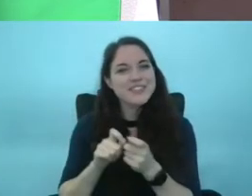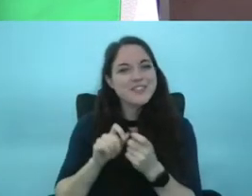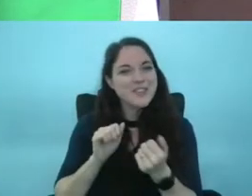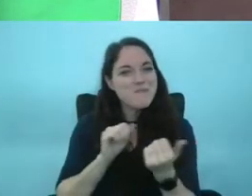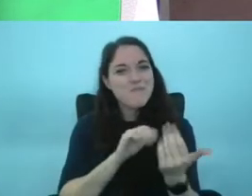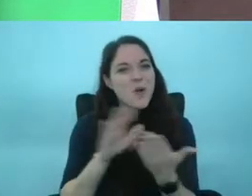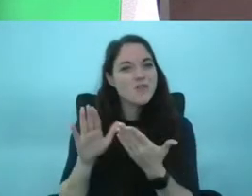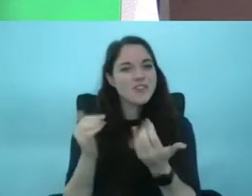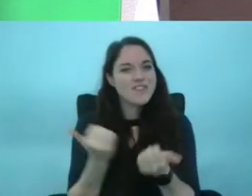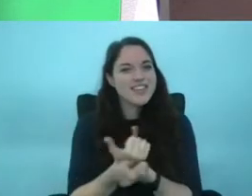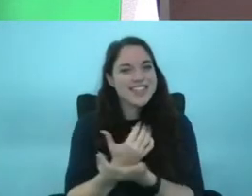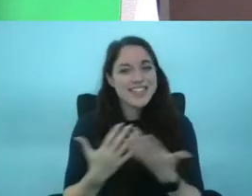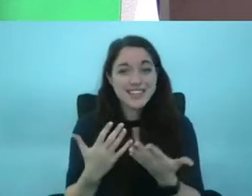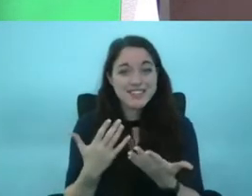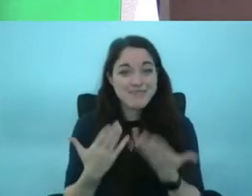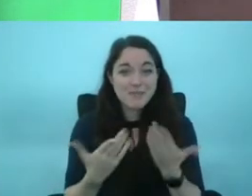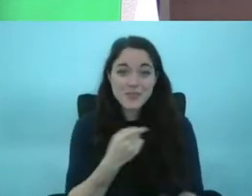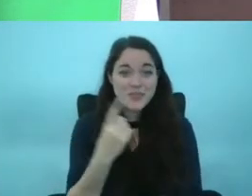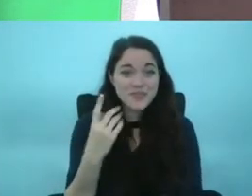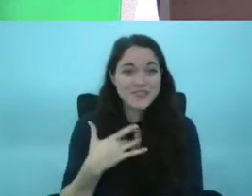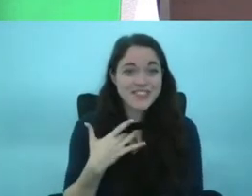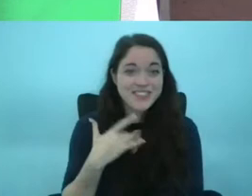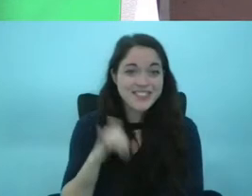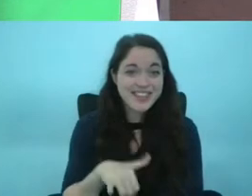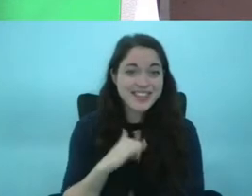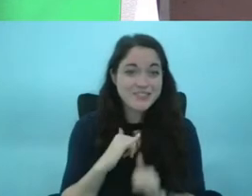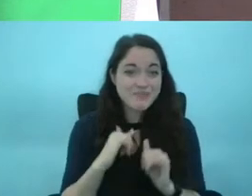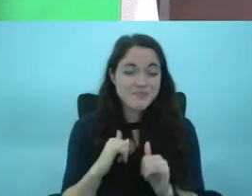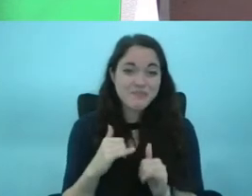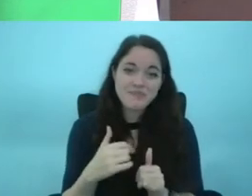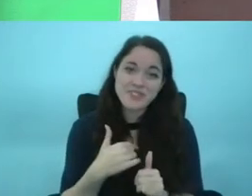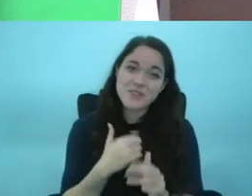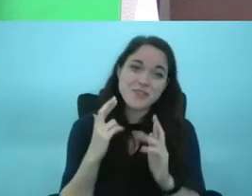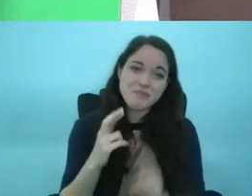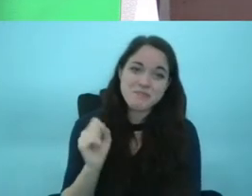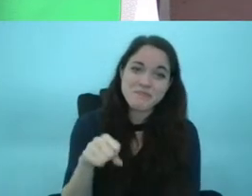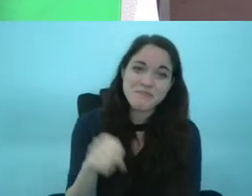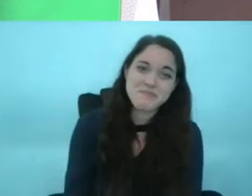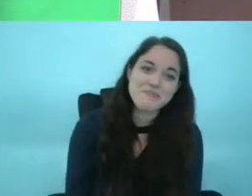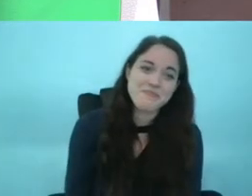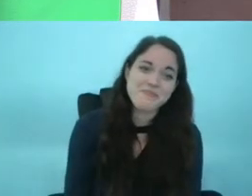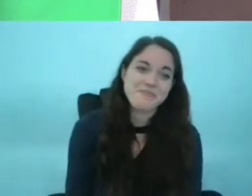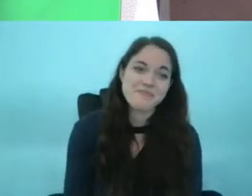Has that been your experience? We hope so.